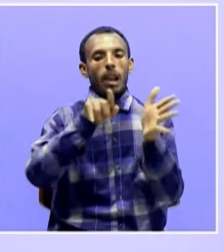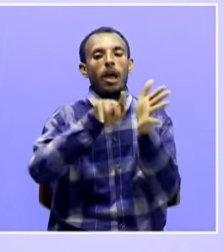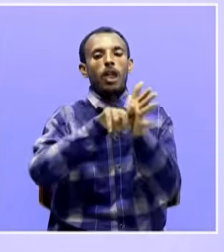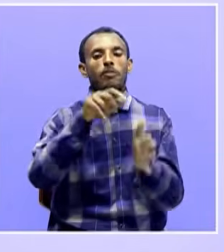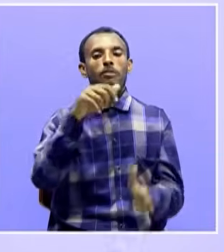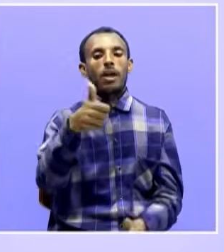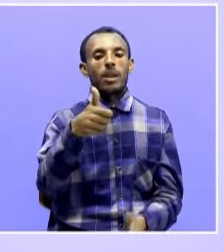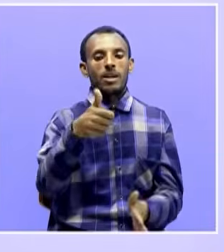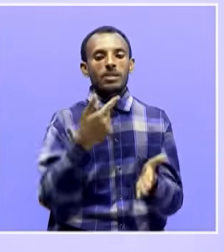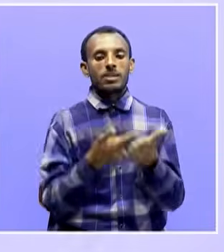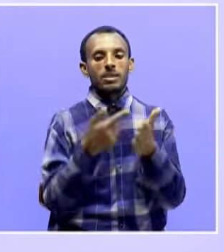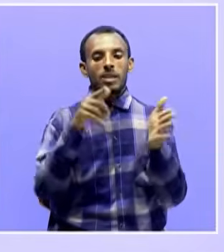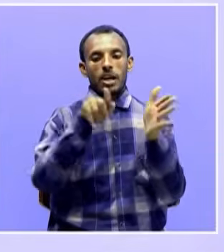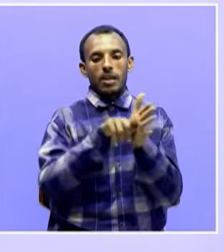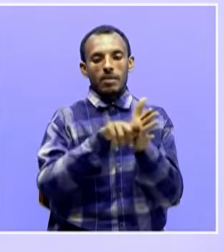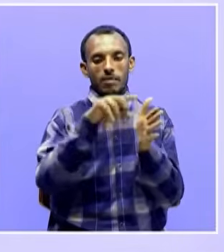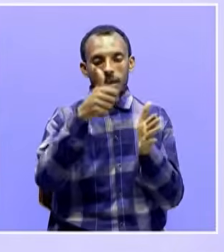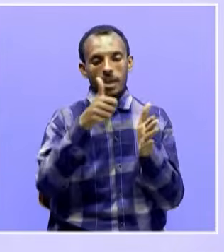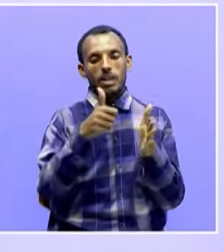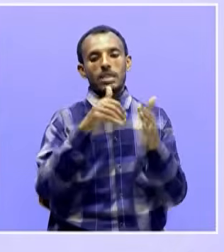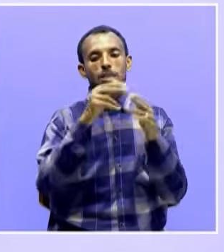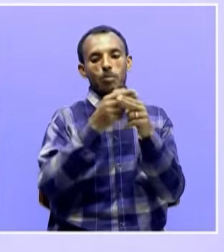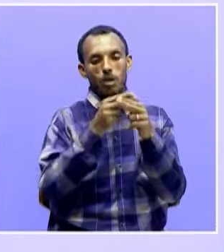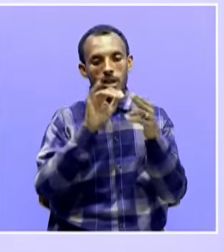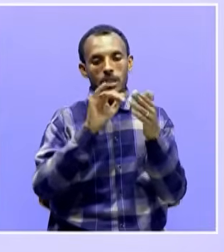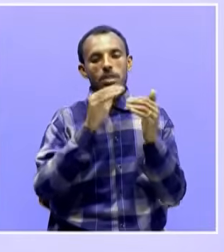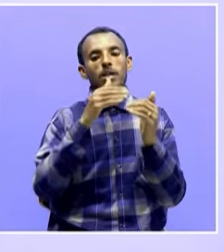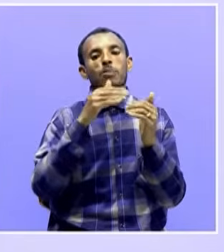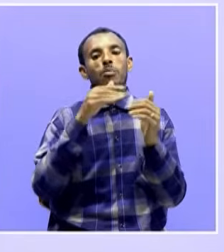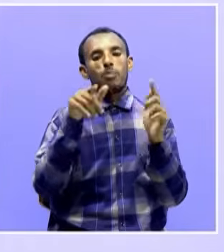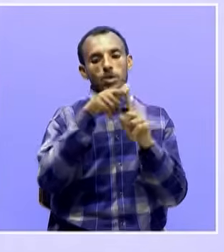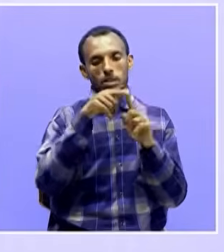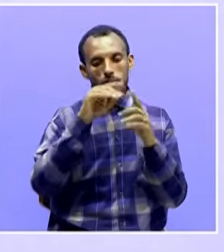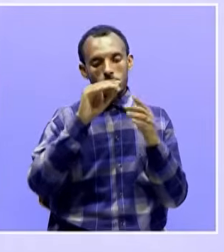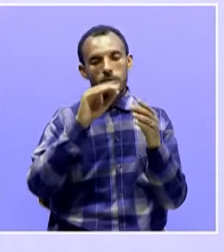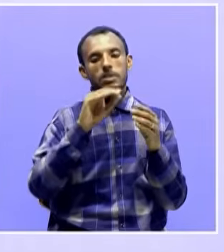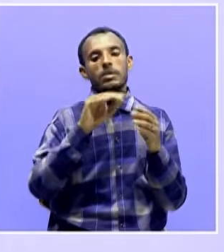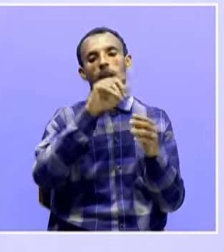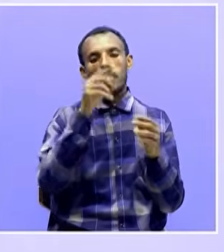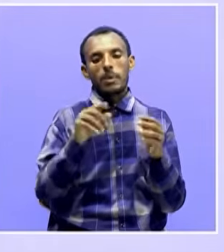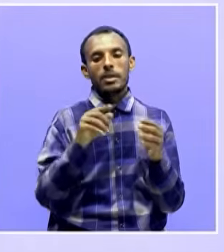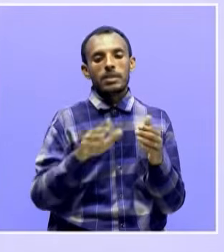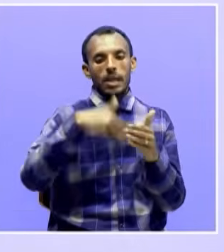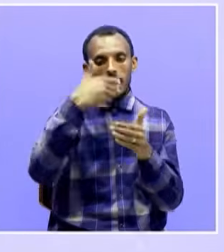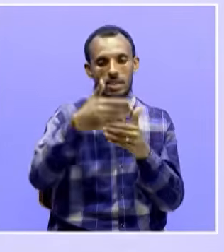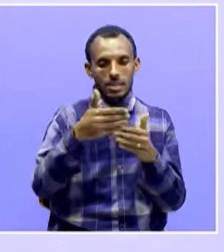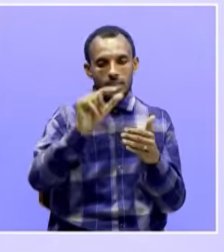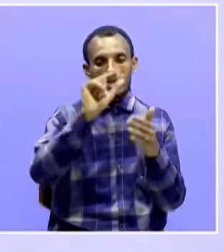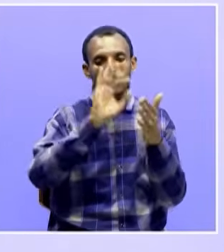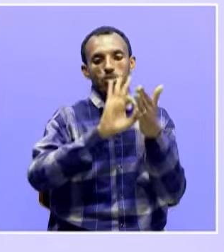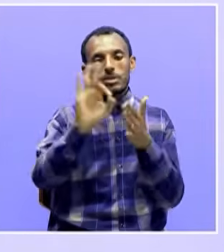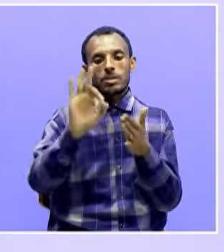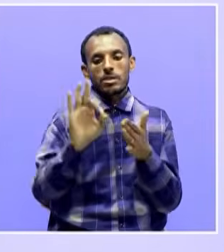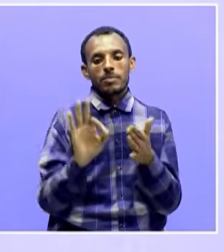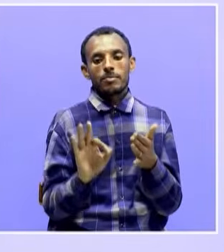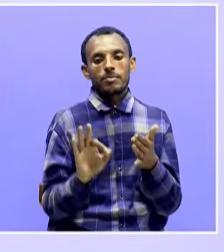negative number is smaller than all positive integers. So the next smallest number in this data